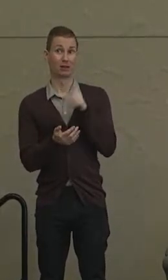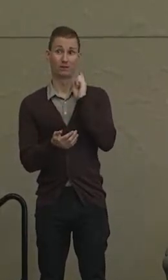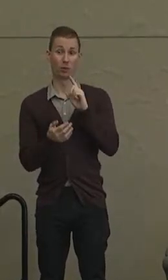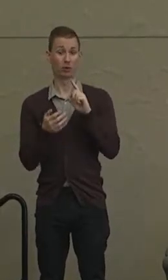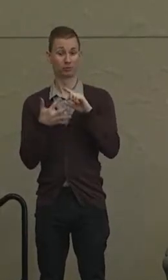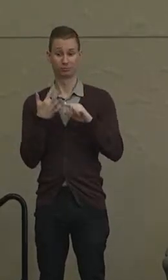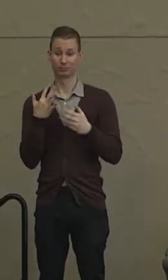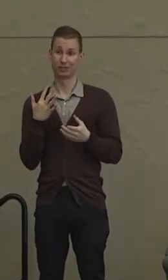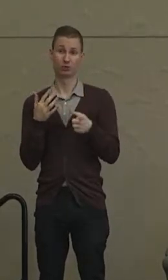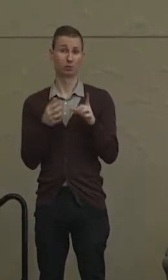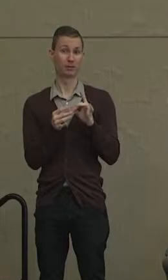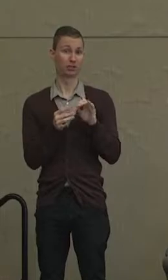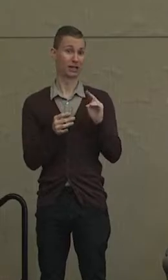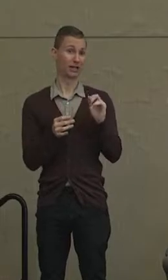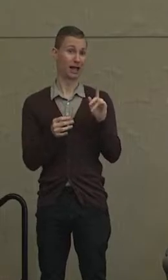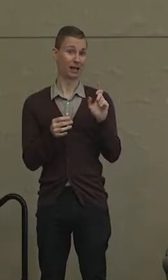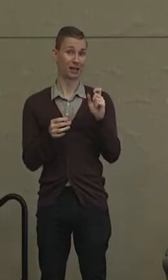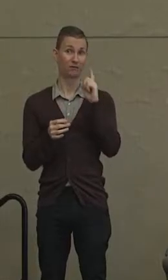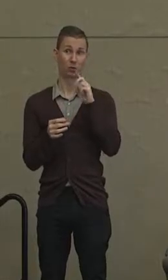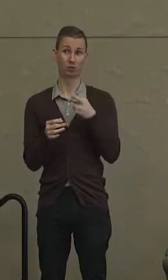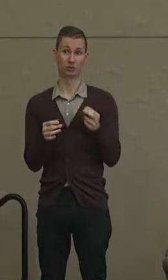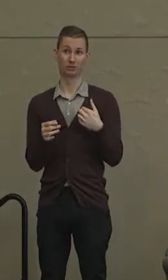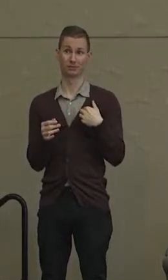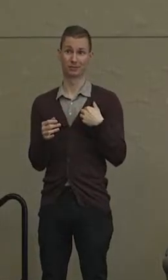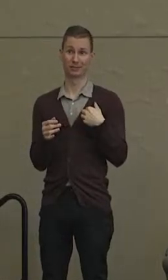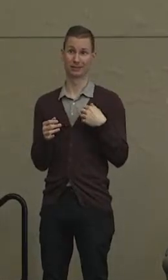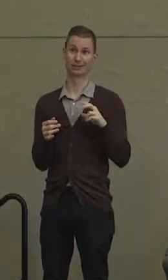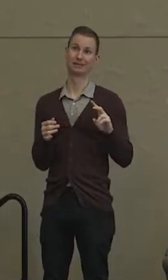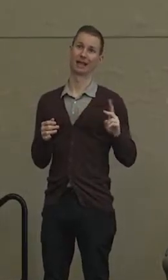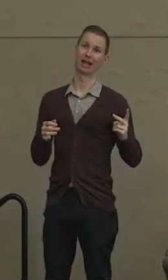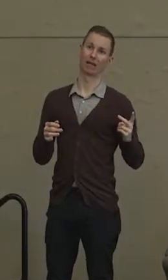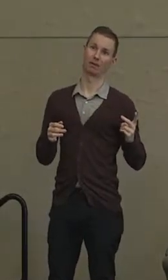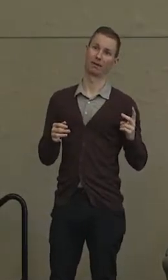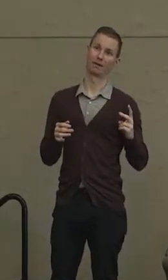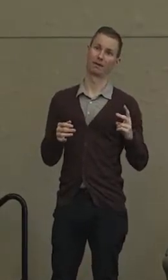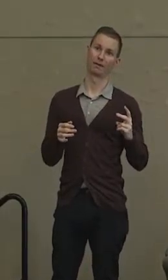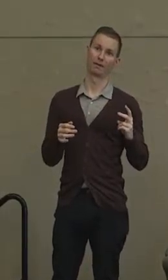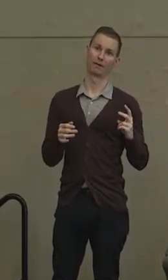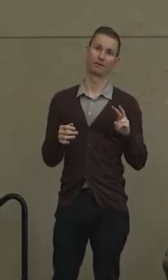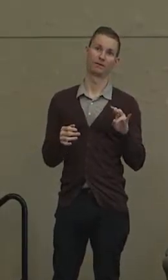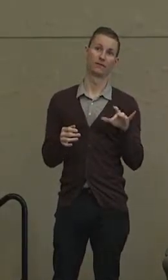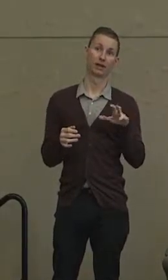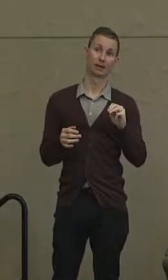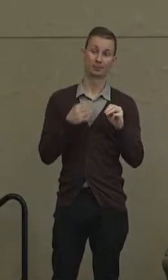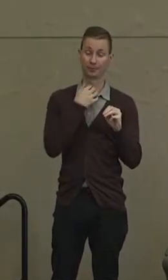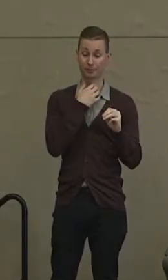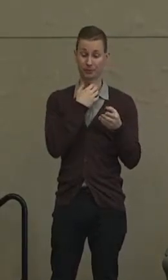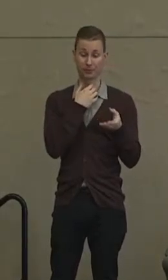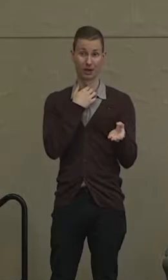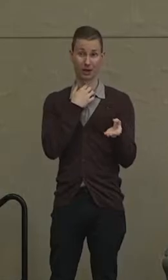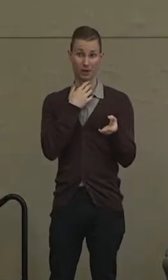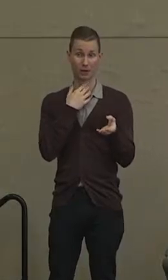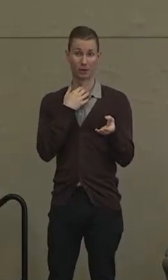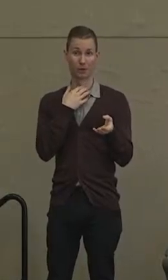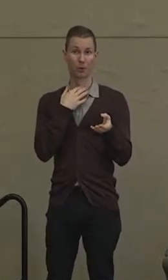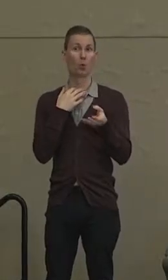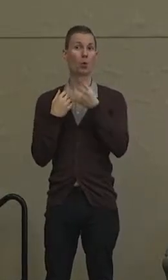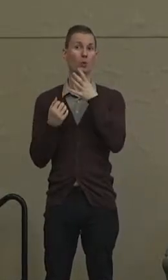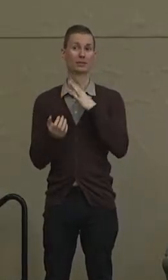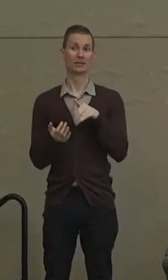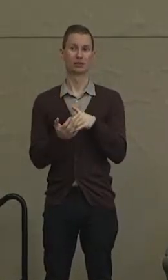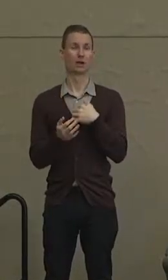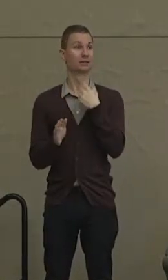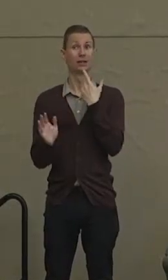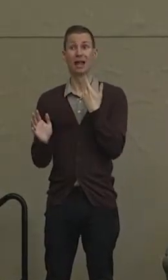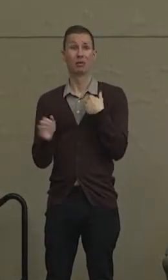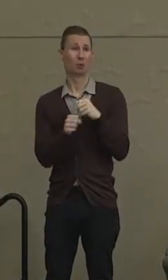mentioned, Natalie, for resources as a secondary victim. And it was there that the Women's Center, and I said, I'm doing